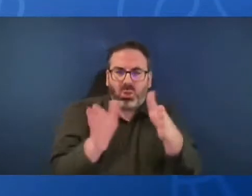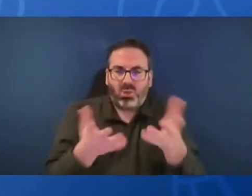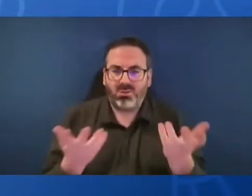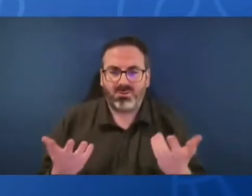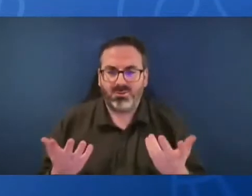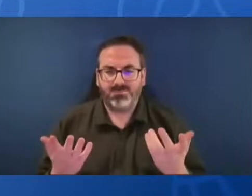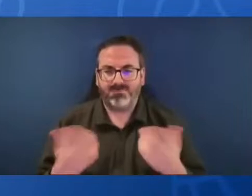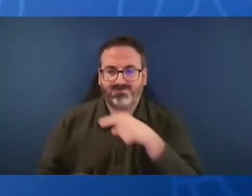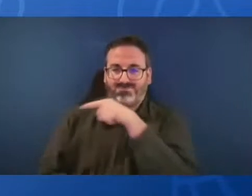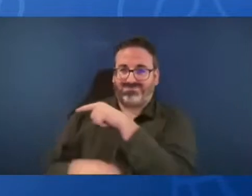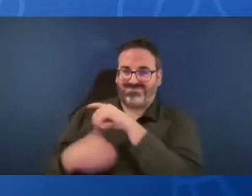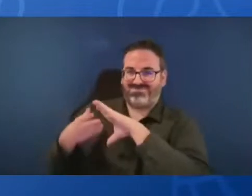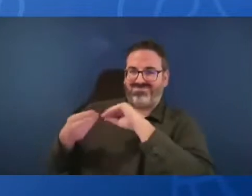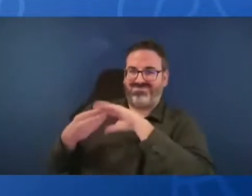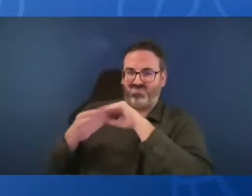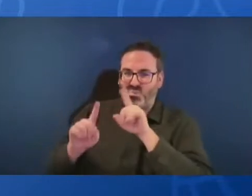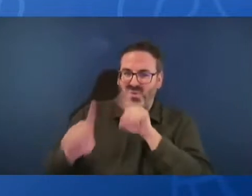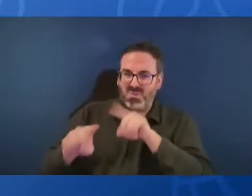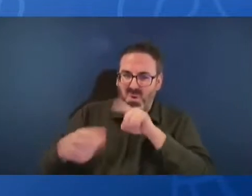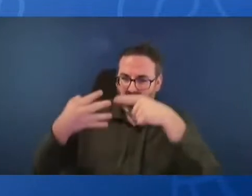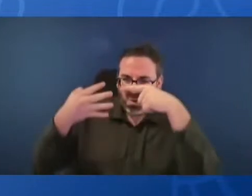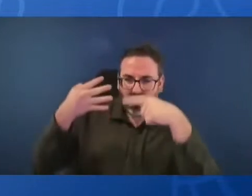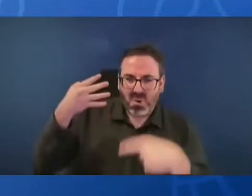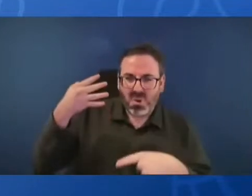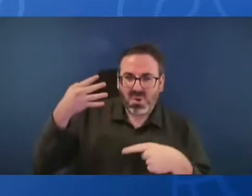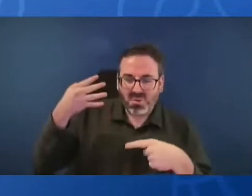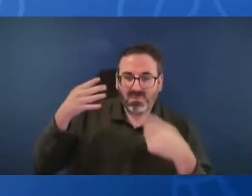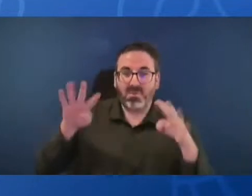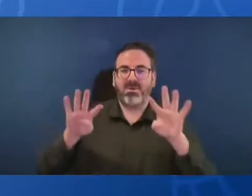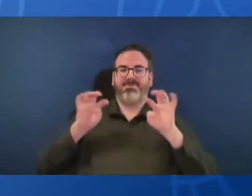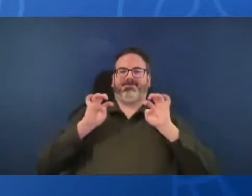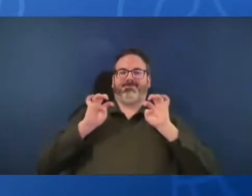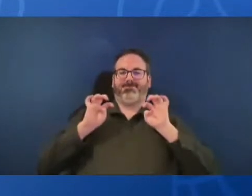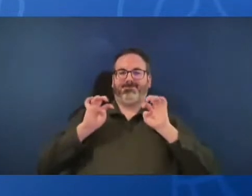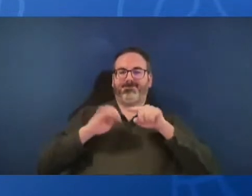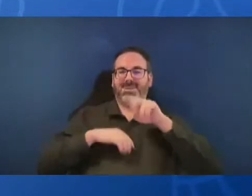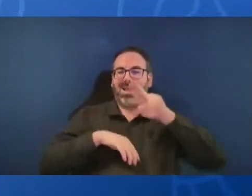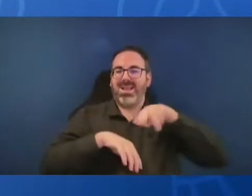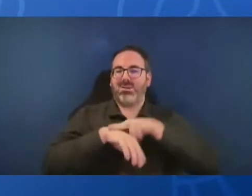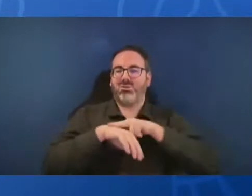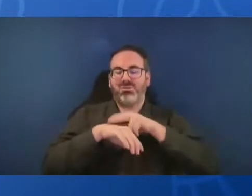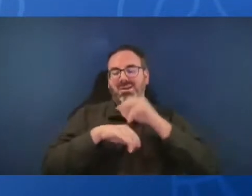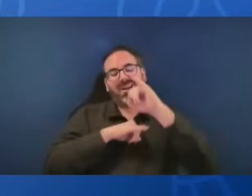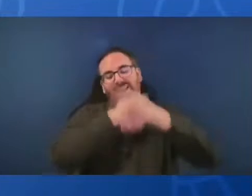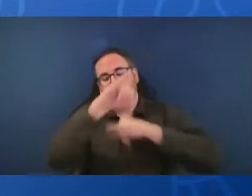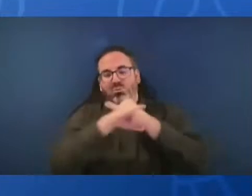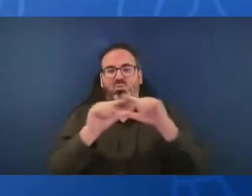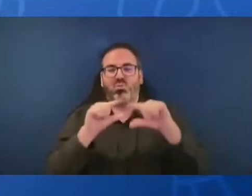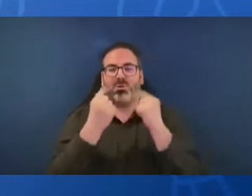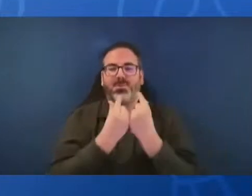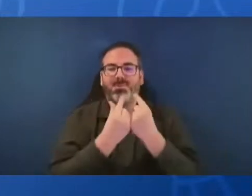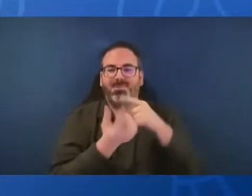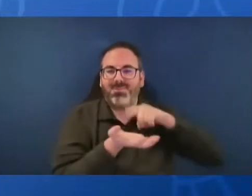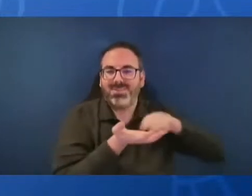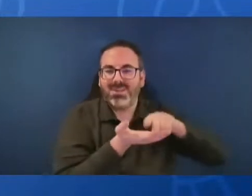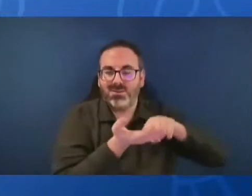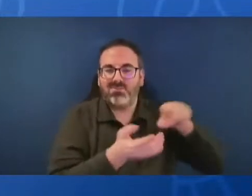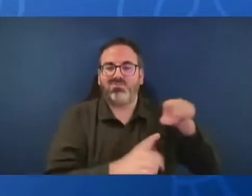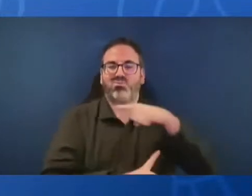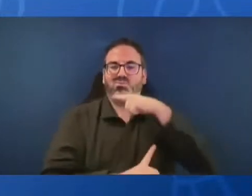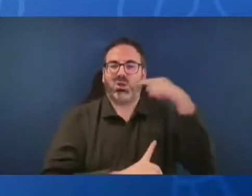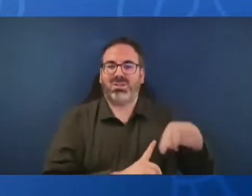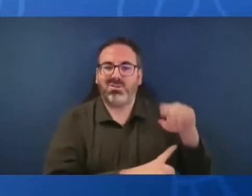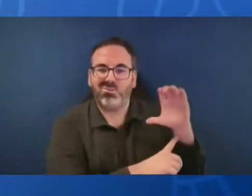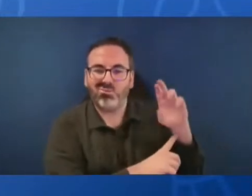international group investigating Russian crimes. What is the strategy there, and what message are you sending to Russia, who continues actually committing